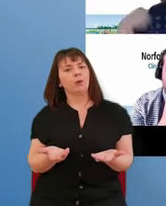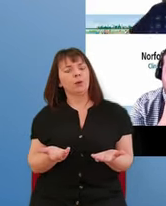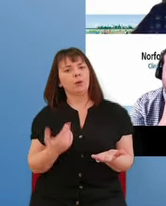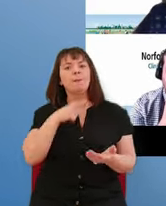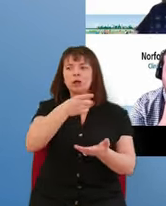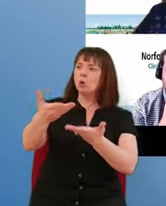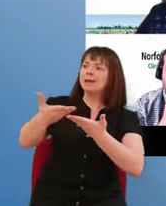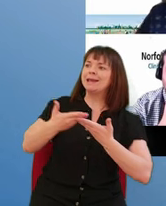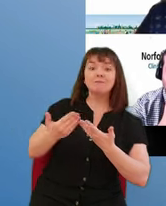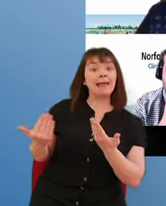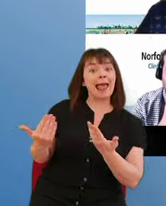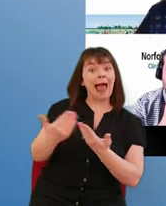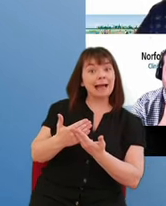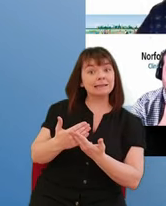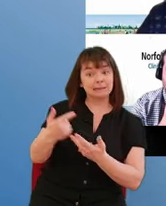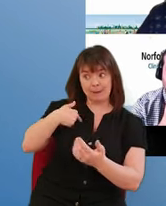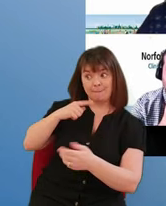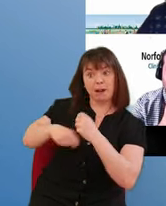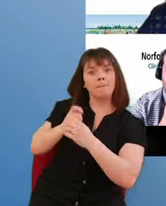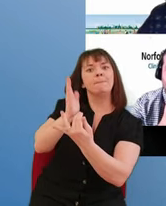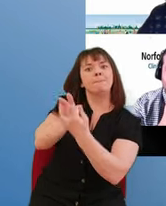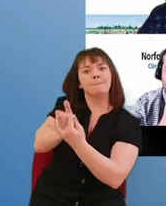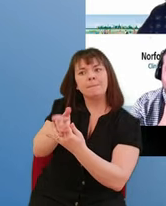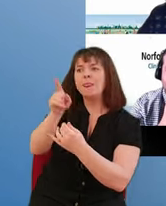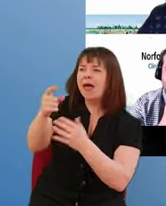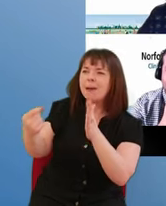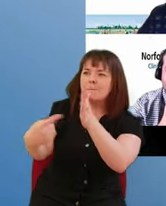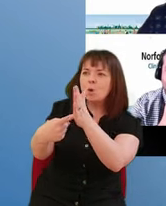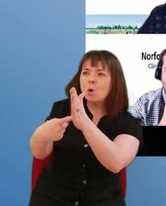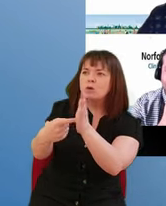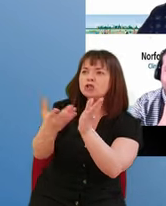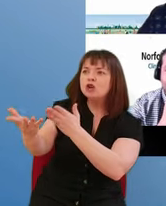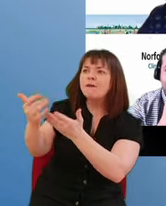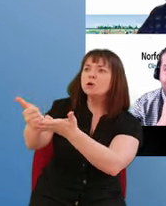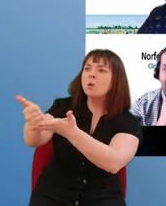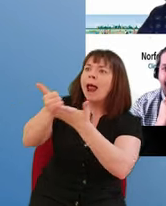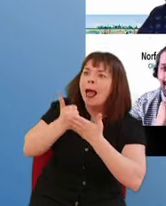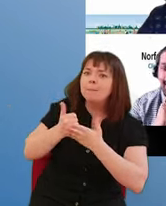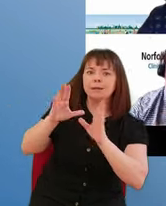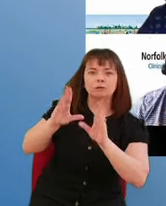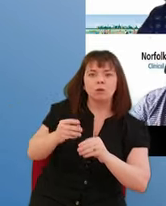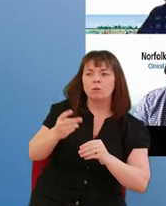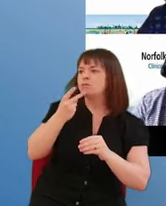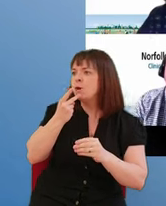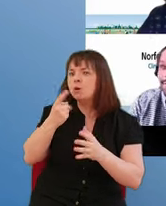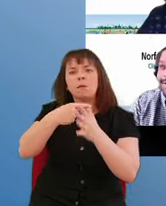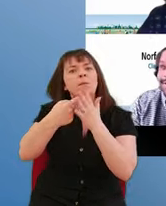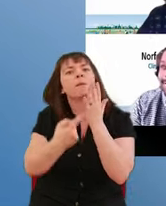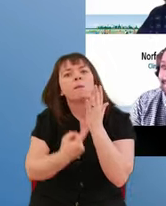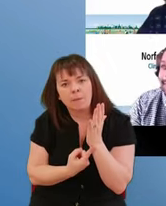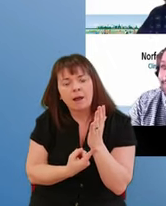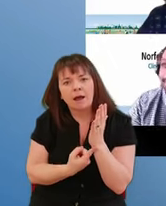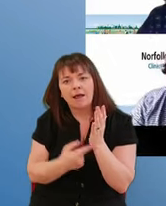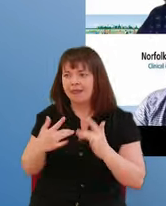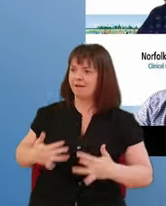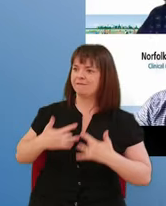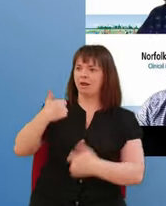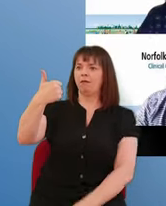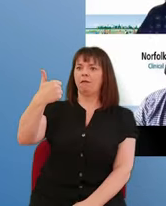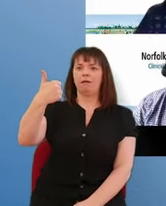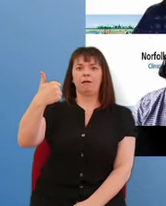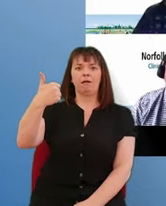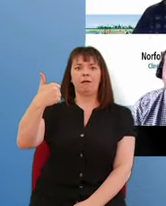So I'm just wondering about that part of the process, please. No, I think that's a really good question. And you alluded